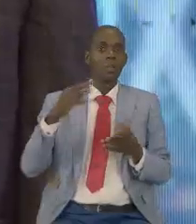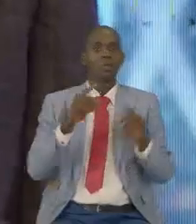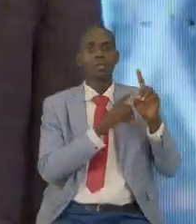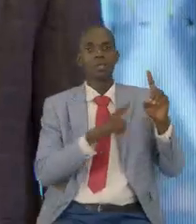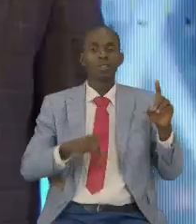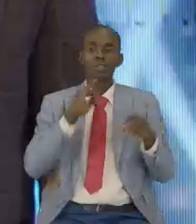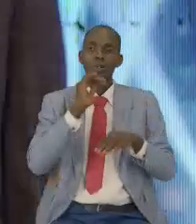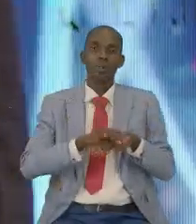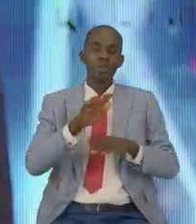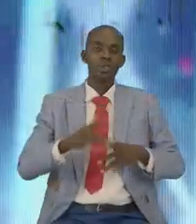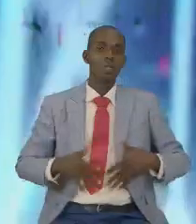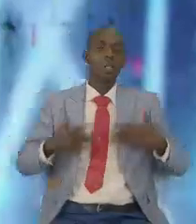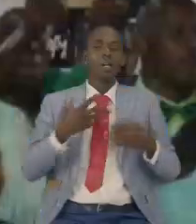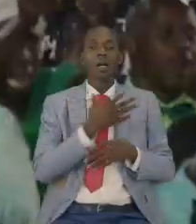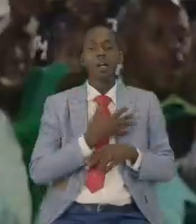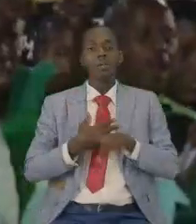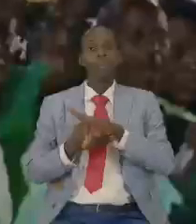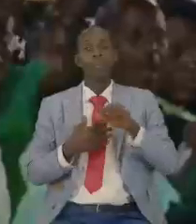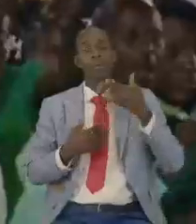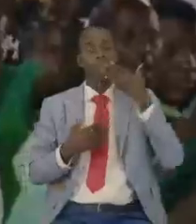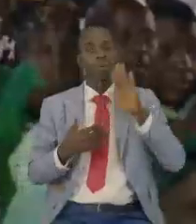will happen to you anymore.